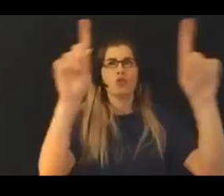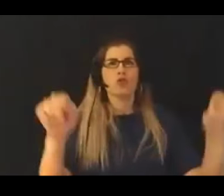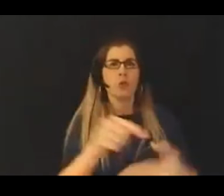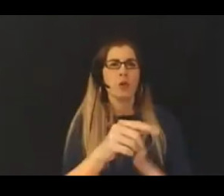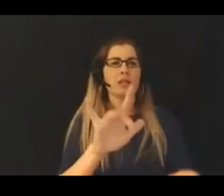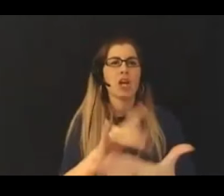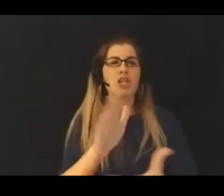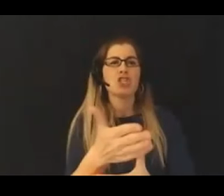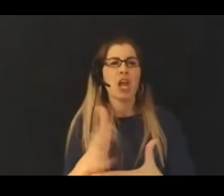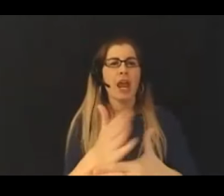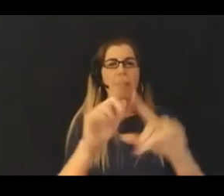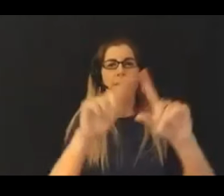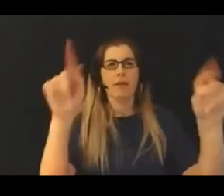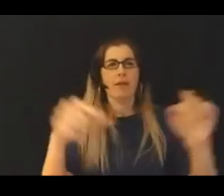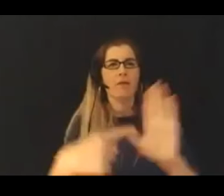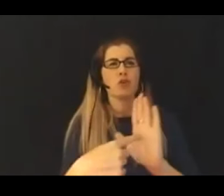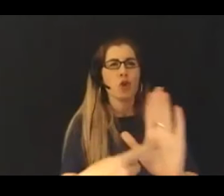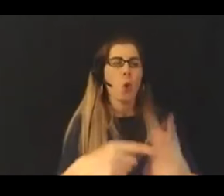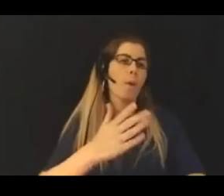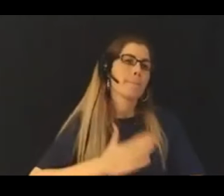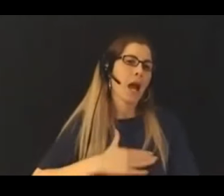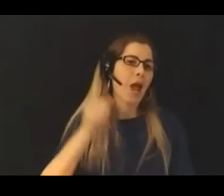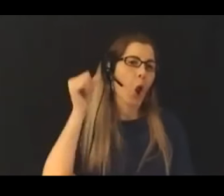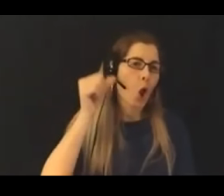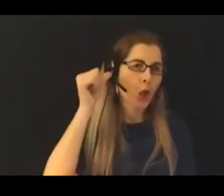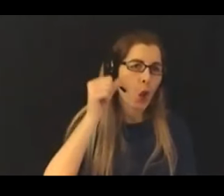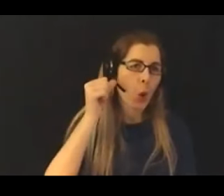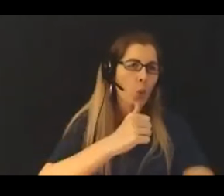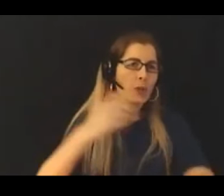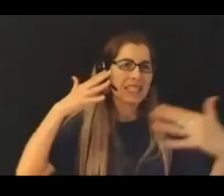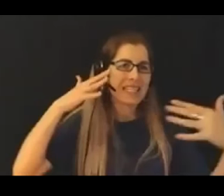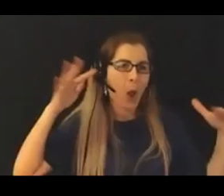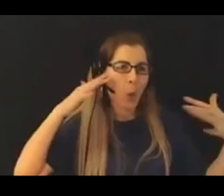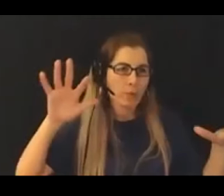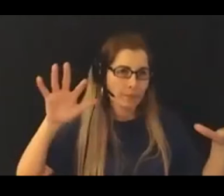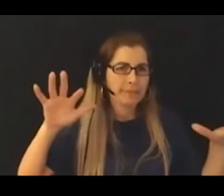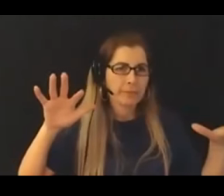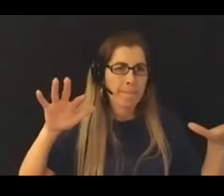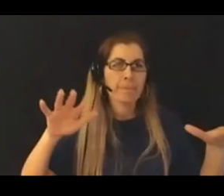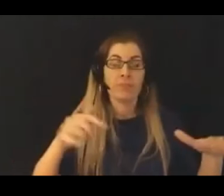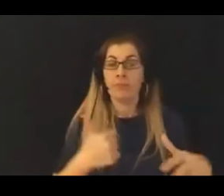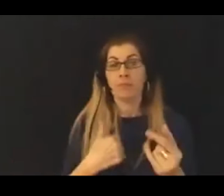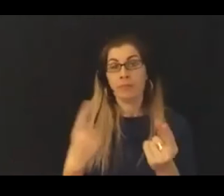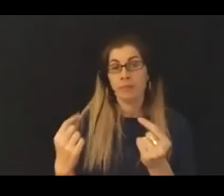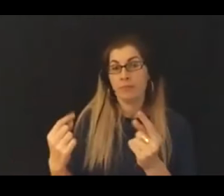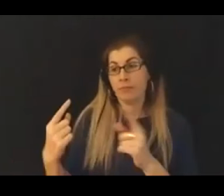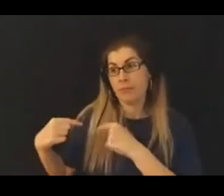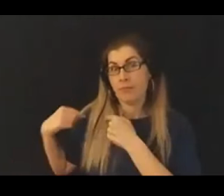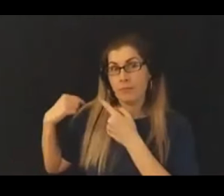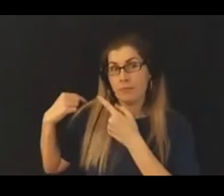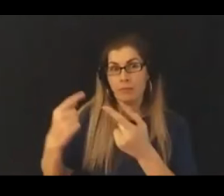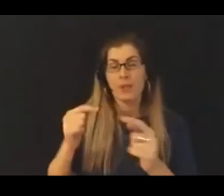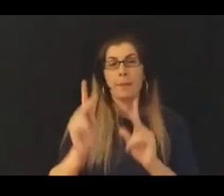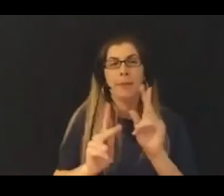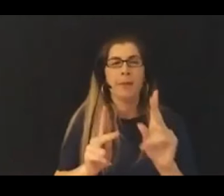to share sound on my computer. So what I would do, what I have been doing for my online classes, people have